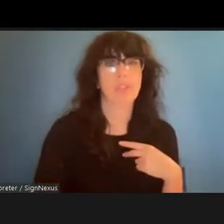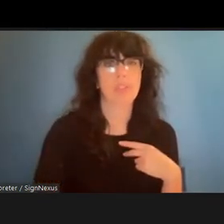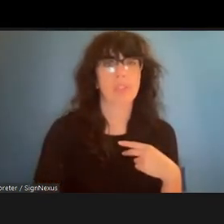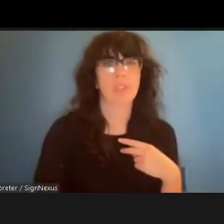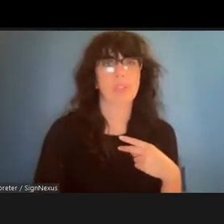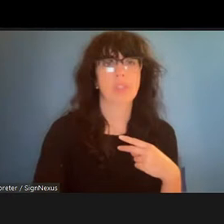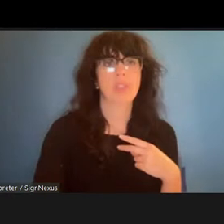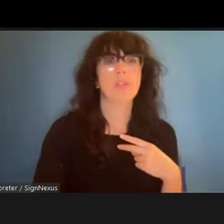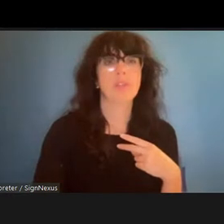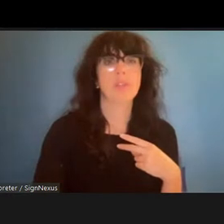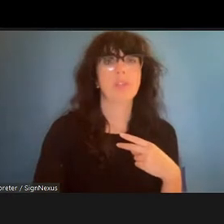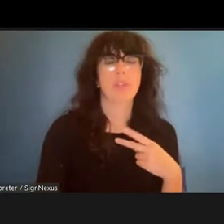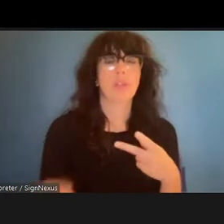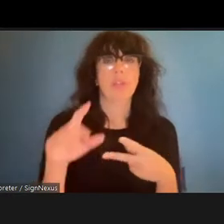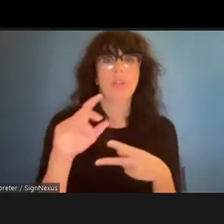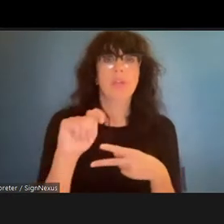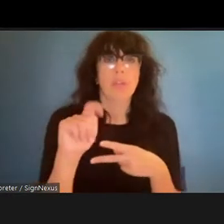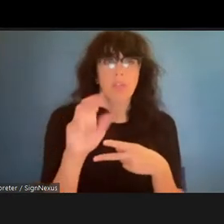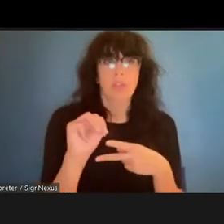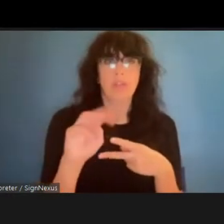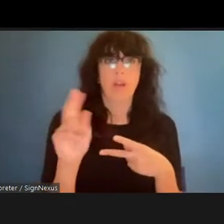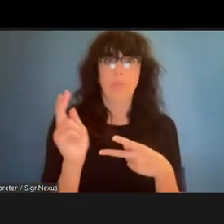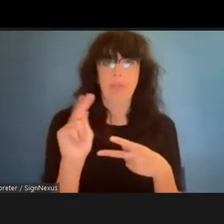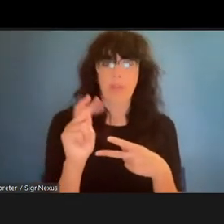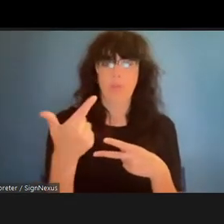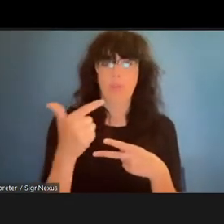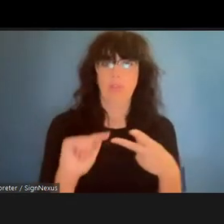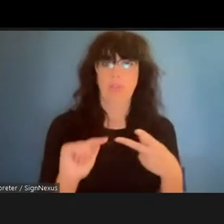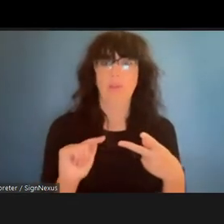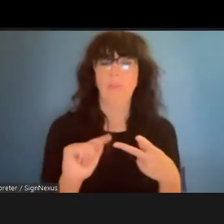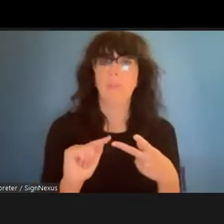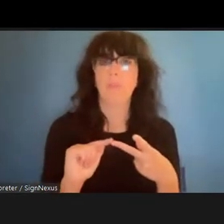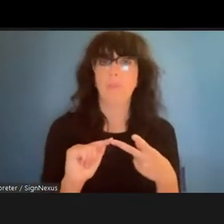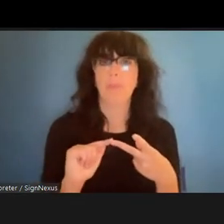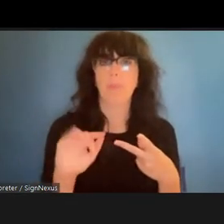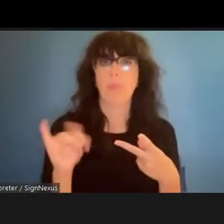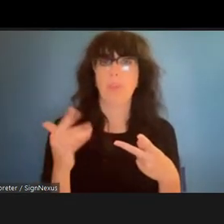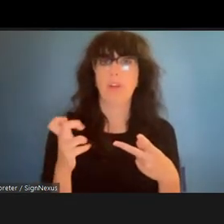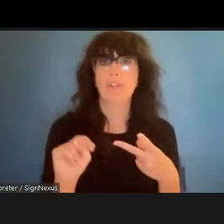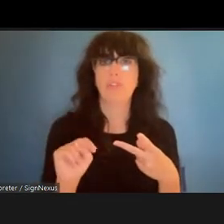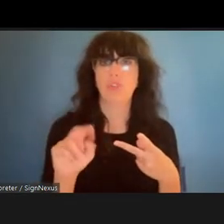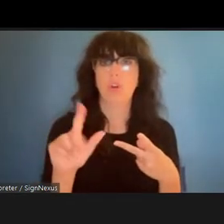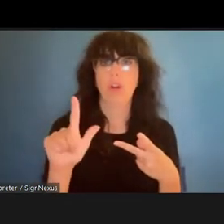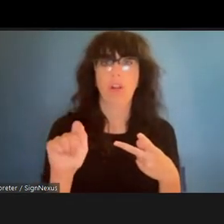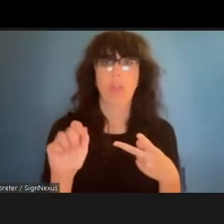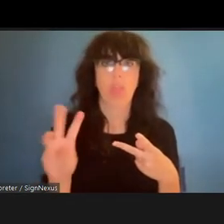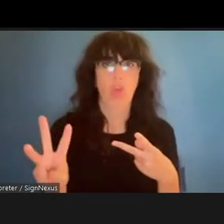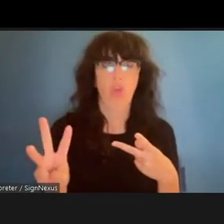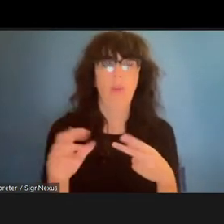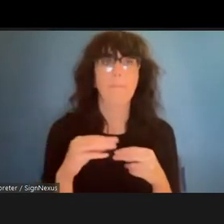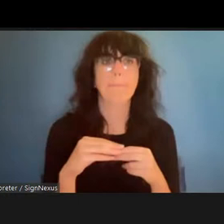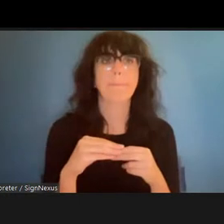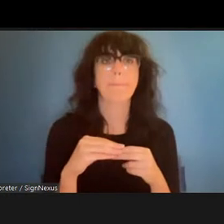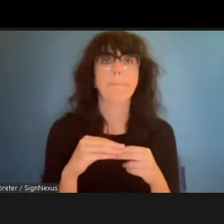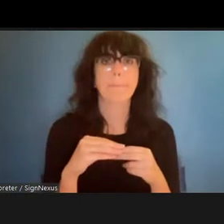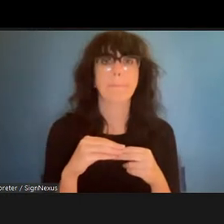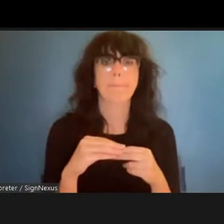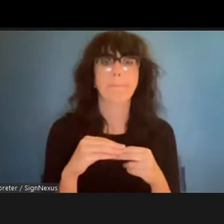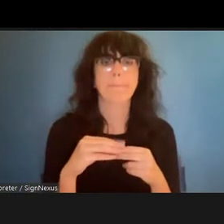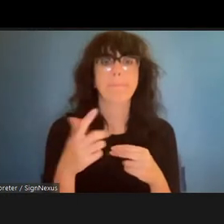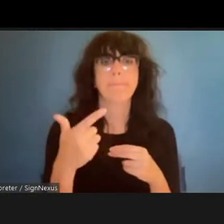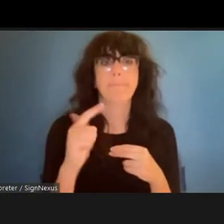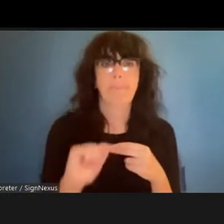the next speaker is tom kozrowski followed by john law the next